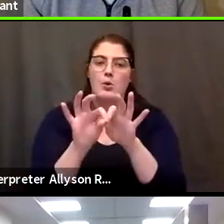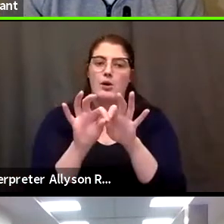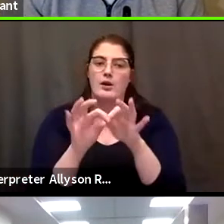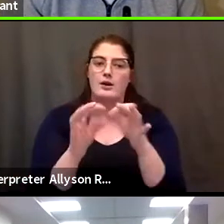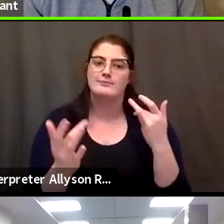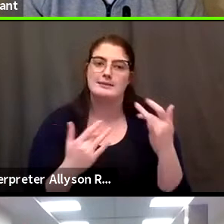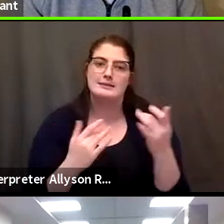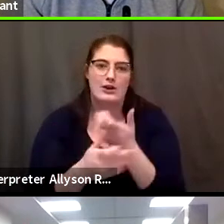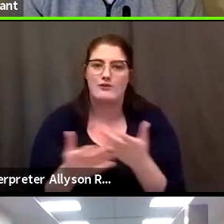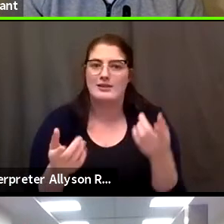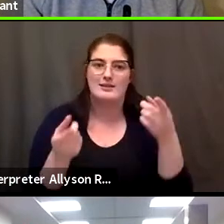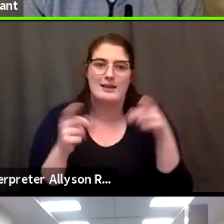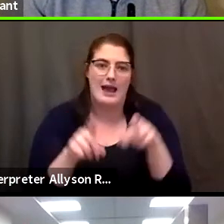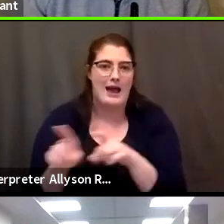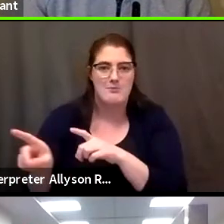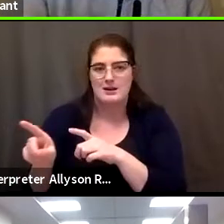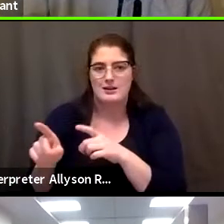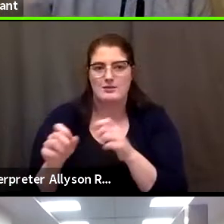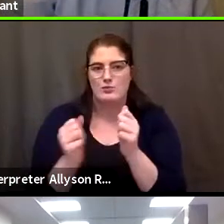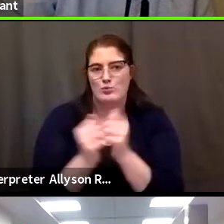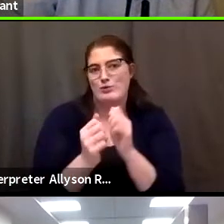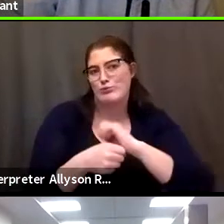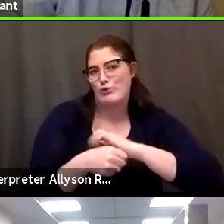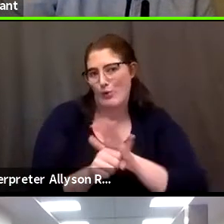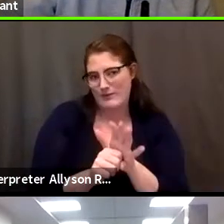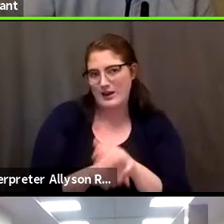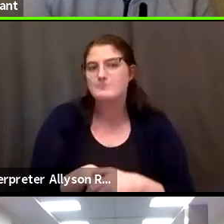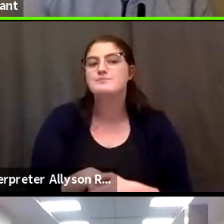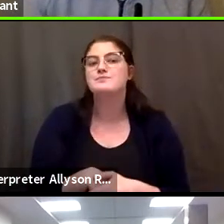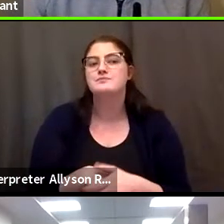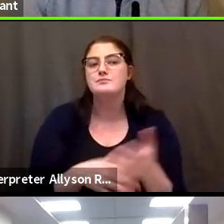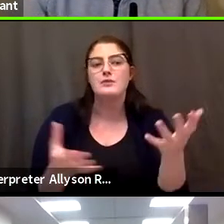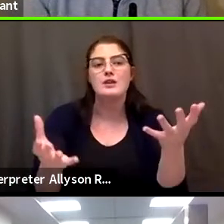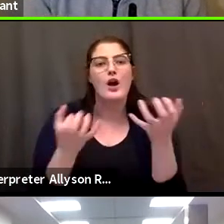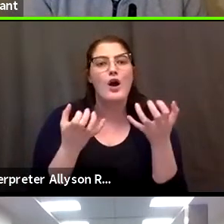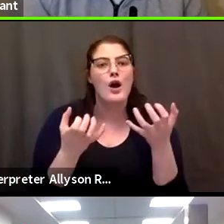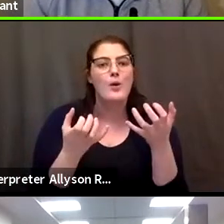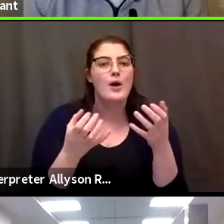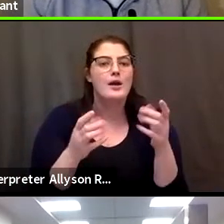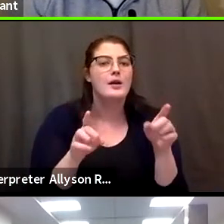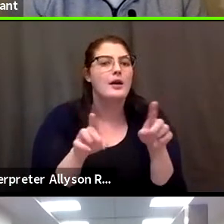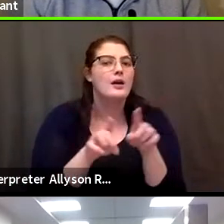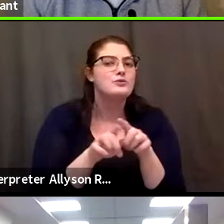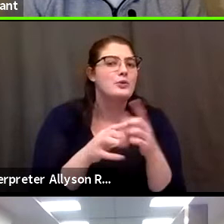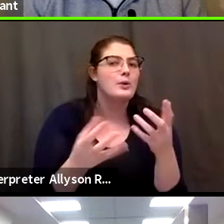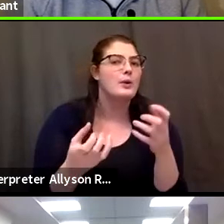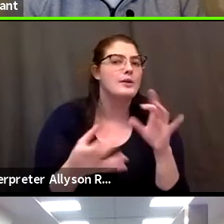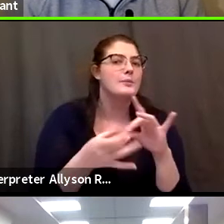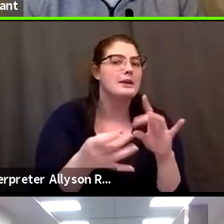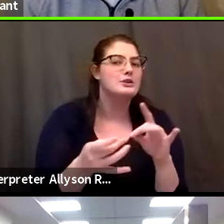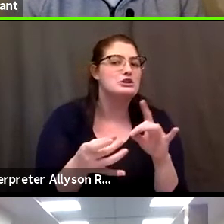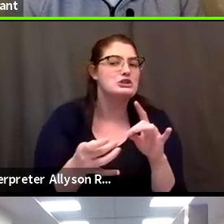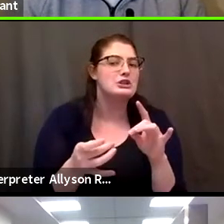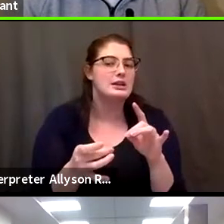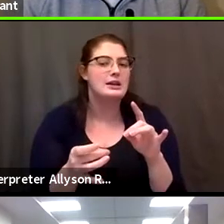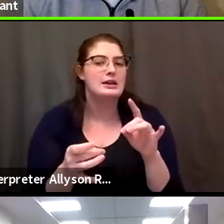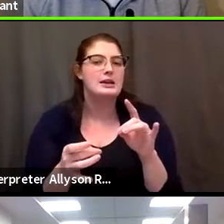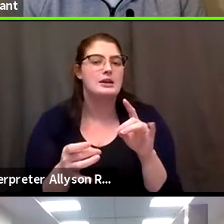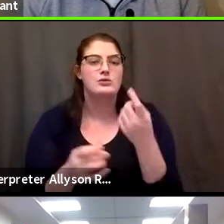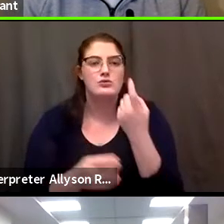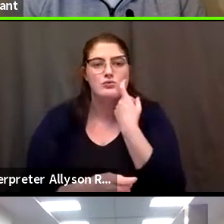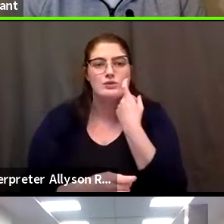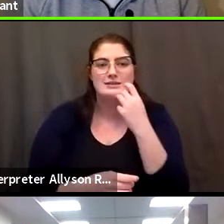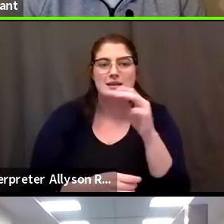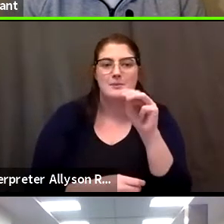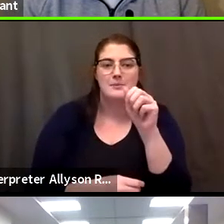happening right now with COVID-19. Also want to mention, and I'm not sure if Nokomis mentioned this or not, but recently the